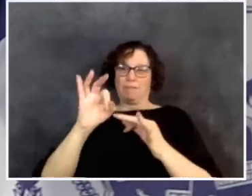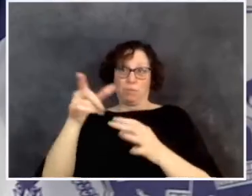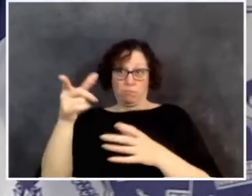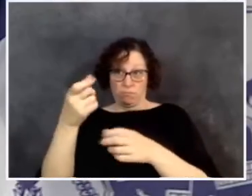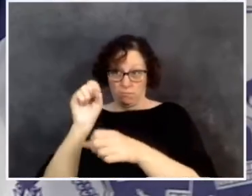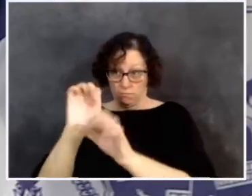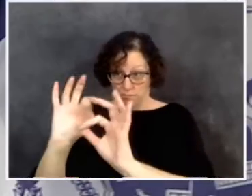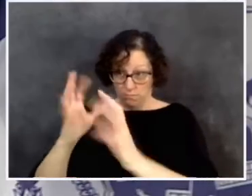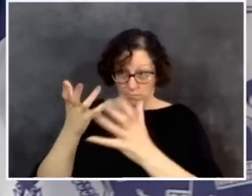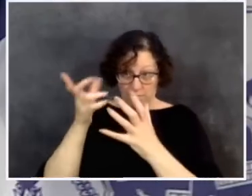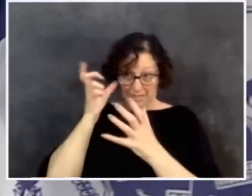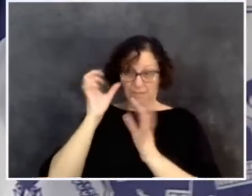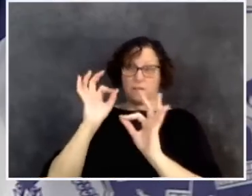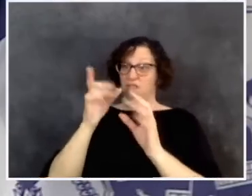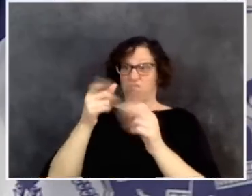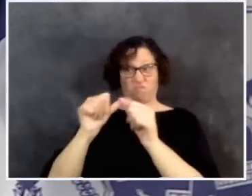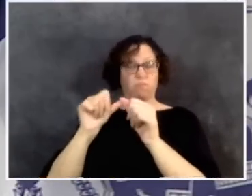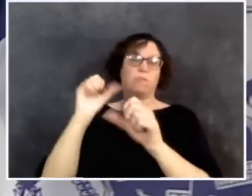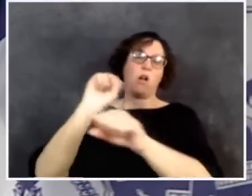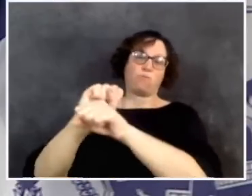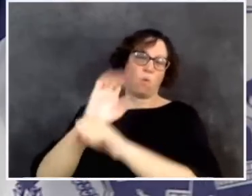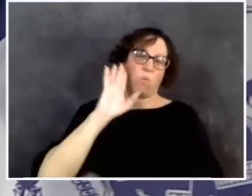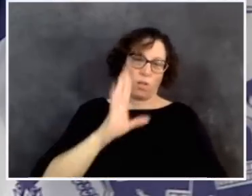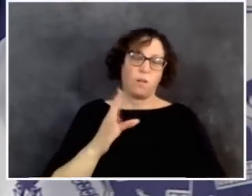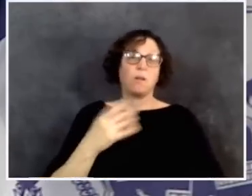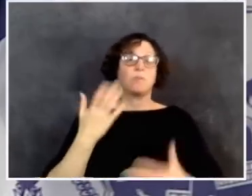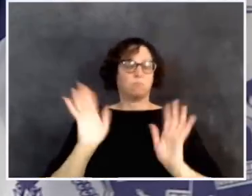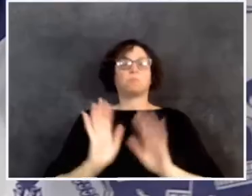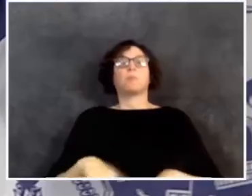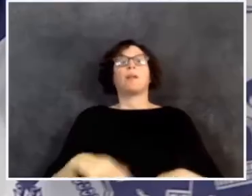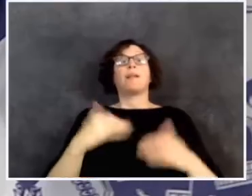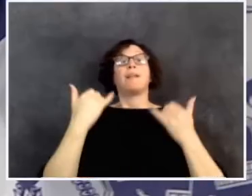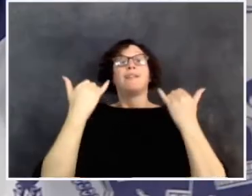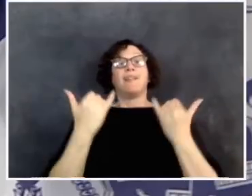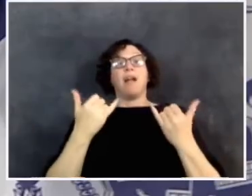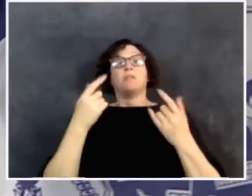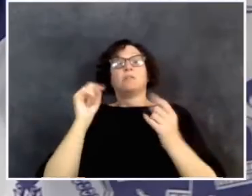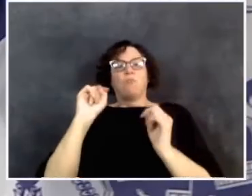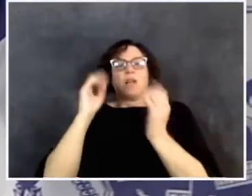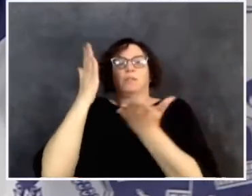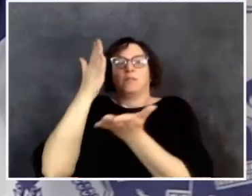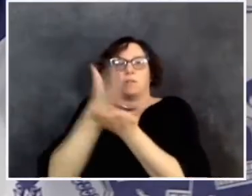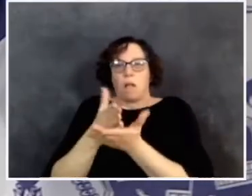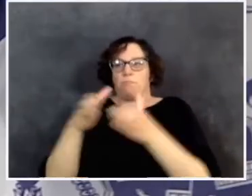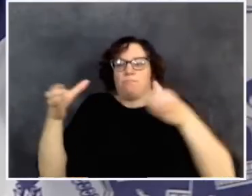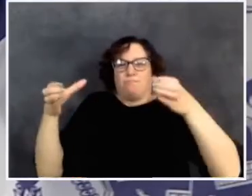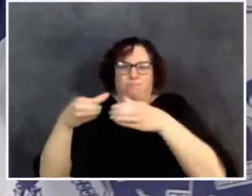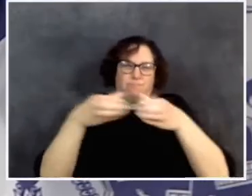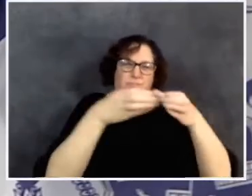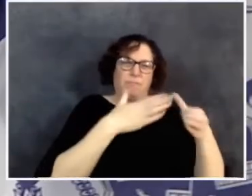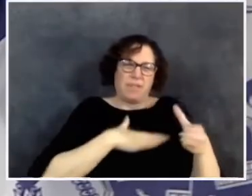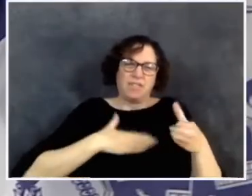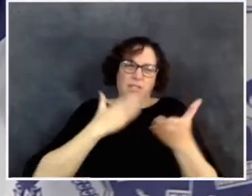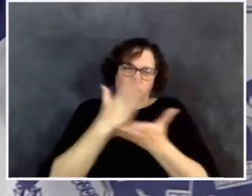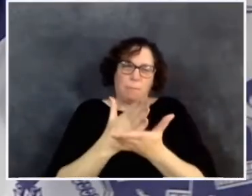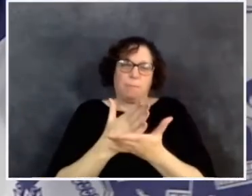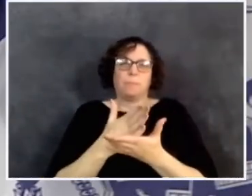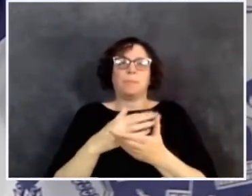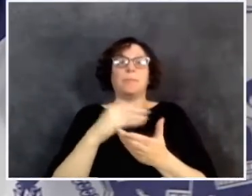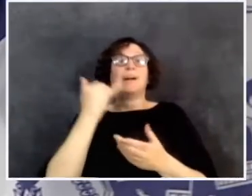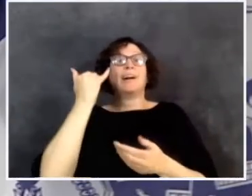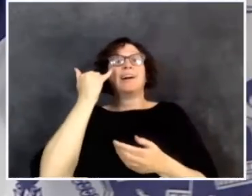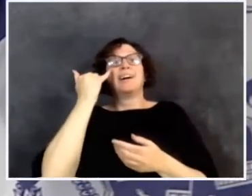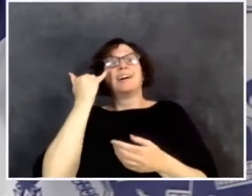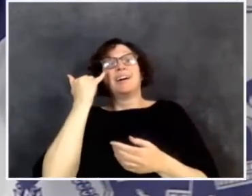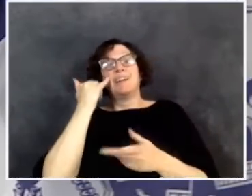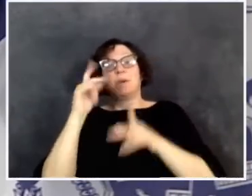disperse them. If violations have to be given, they can be given up to $1,000 per person. And very last resort, and it